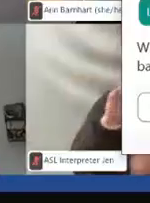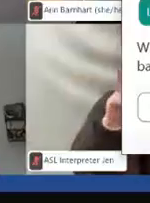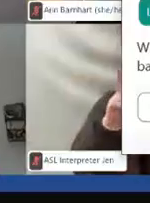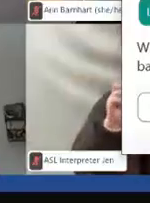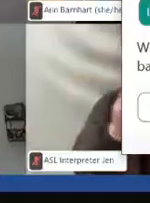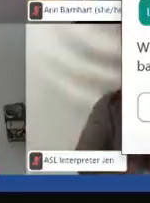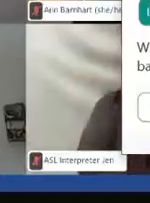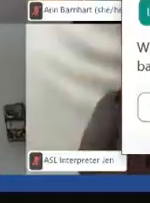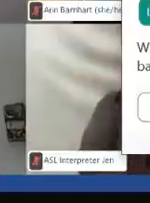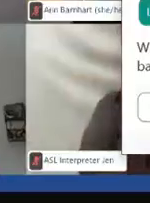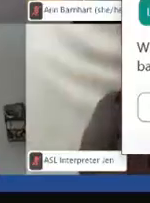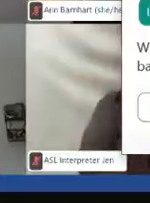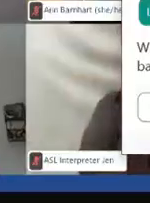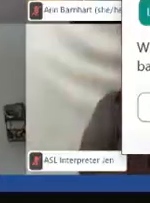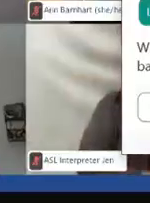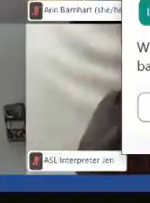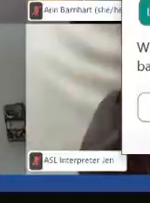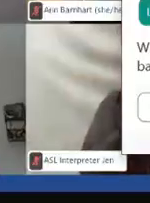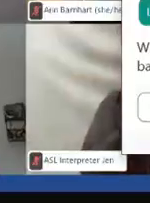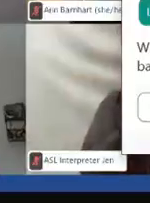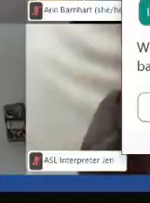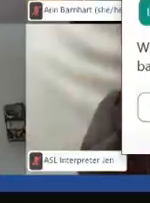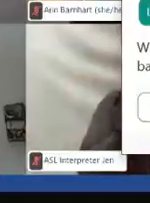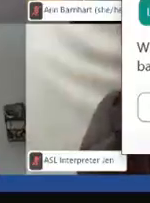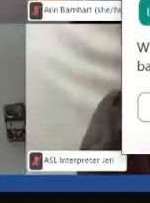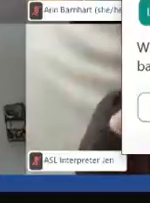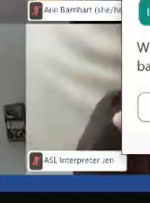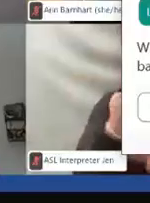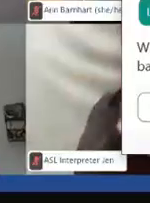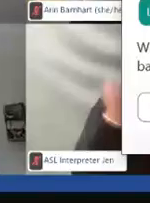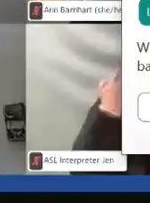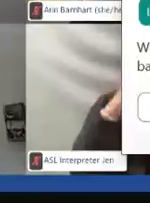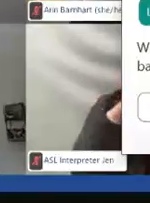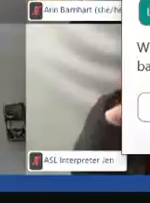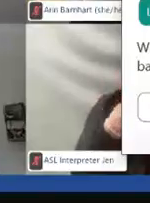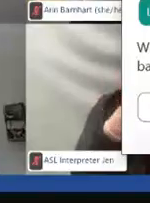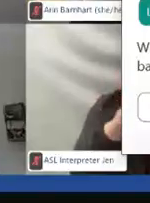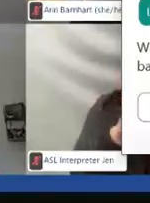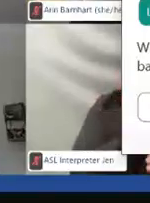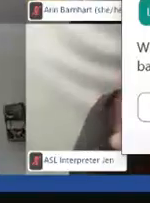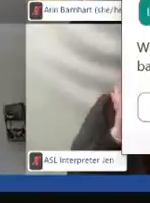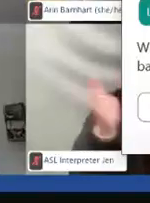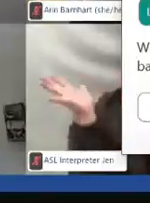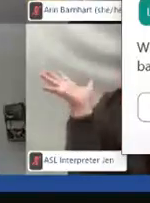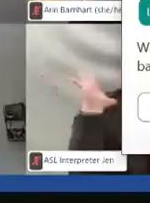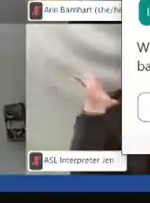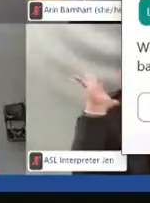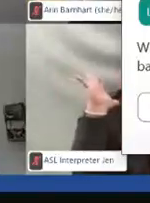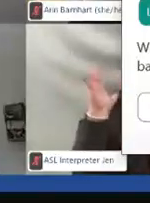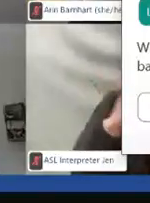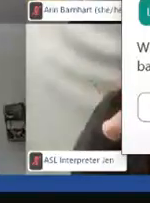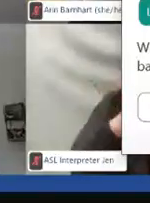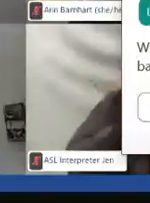Dave. Yeah, go ahead, Dave. I have used consent agendas in boards in the past. So just